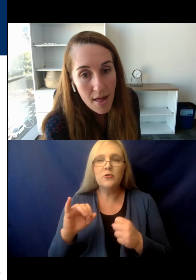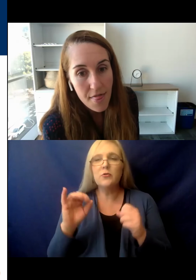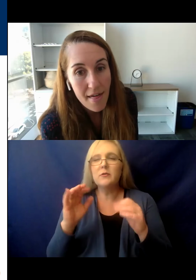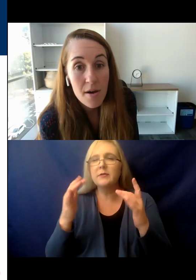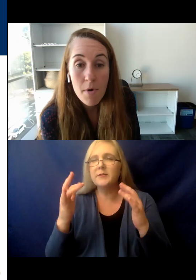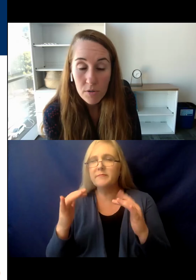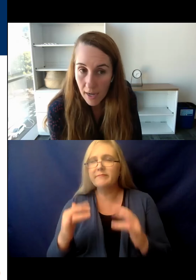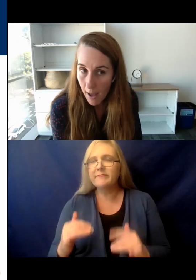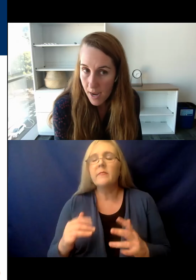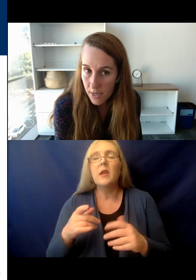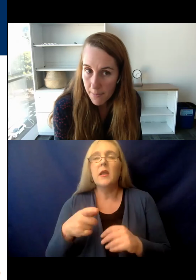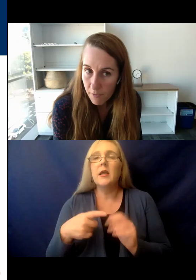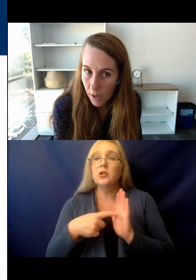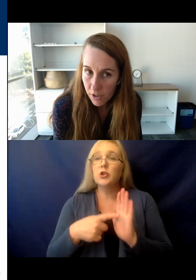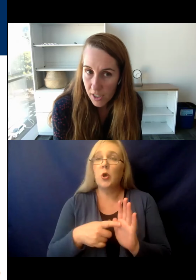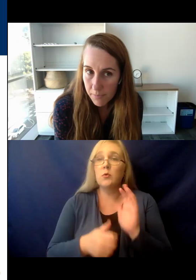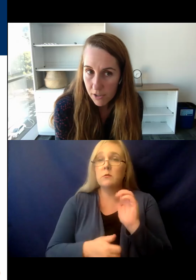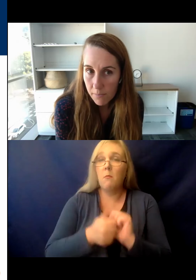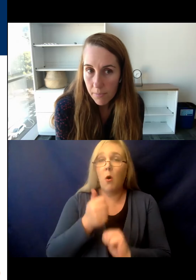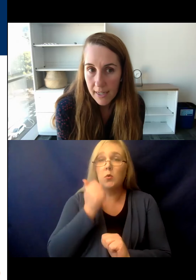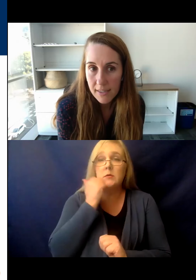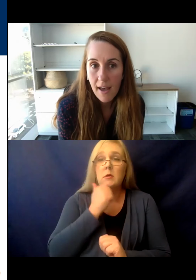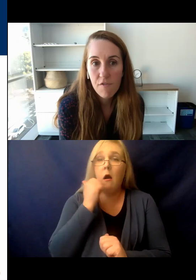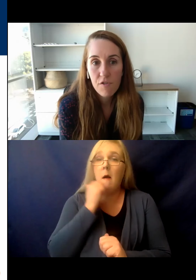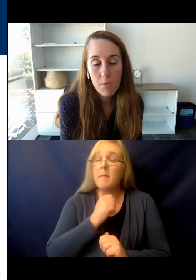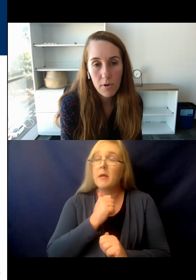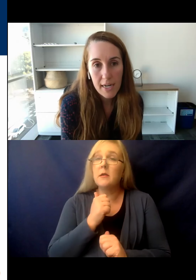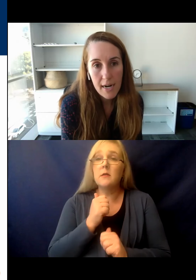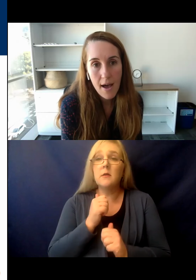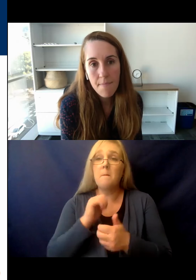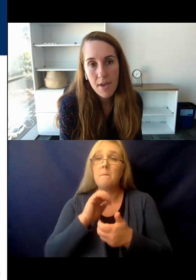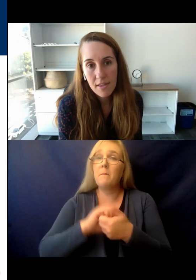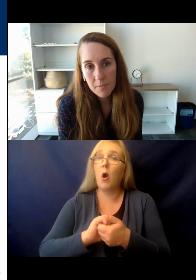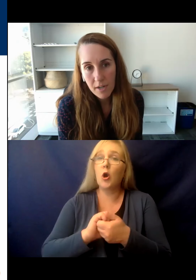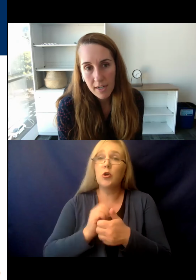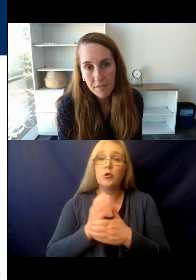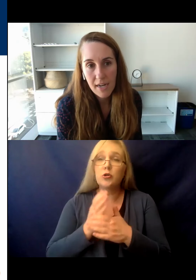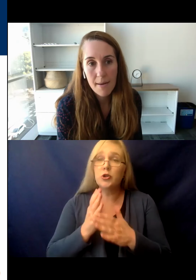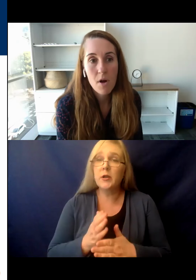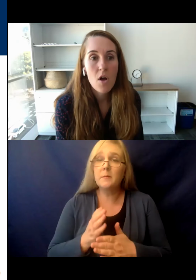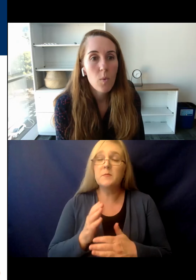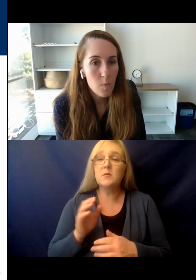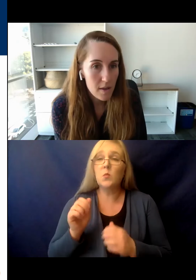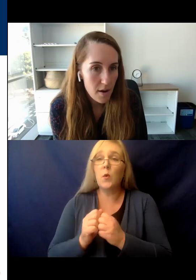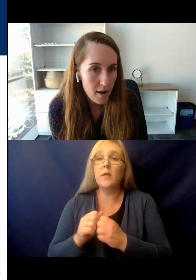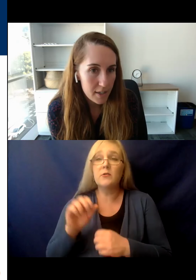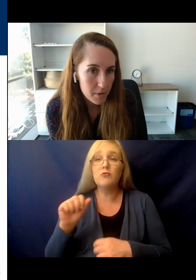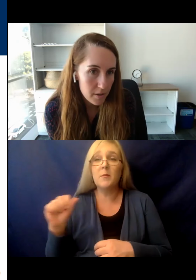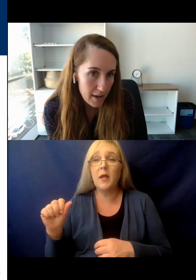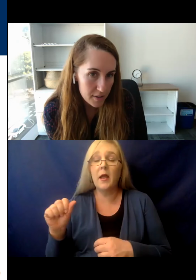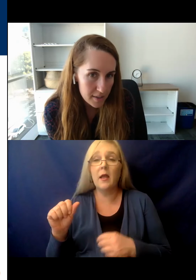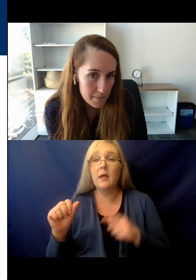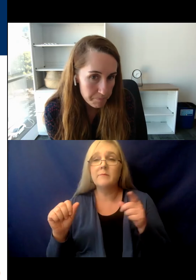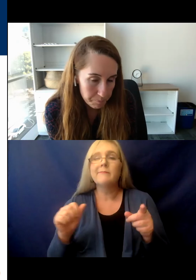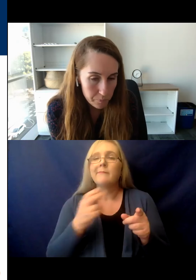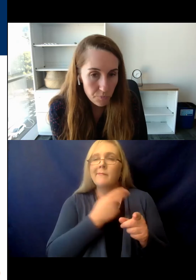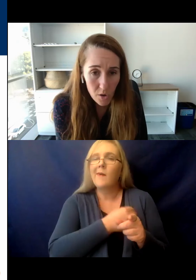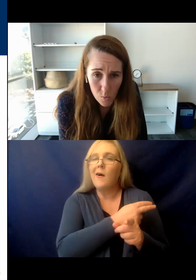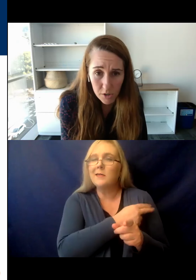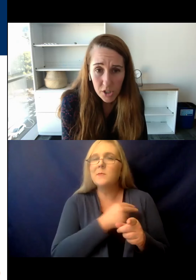you that the most common type of partnerships that AAAs have reported in this period of time were with a hospital or health